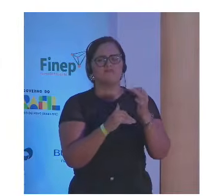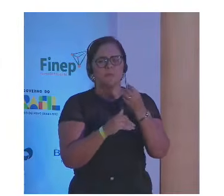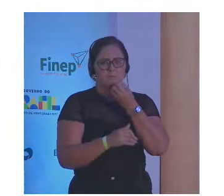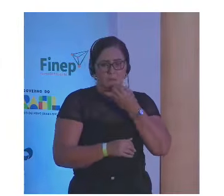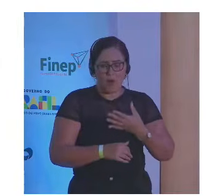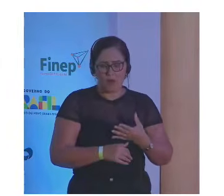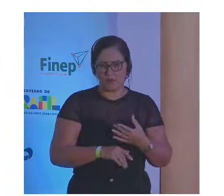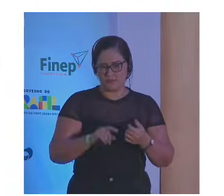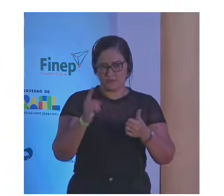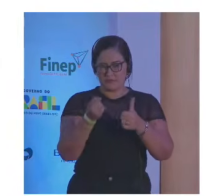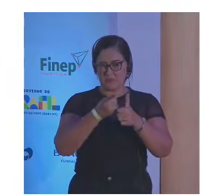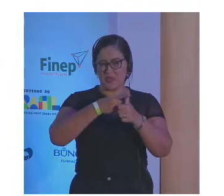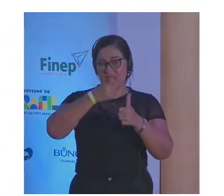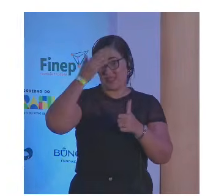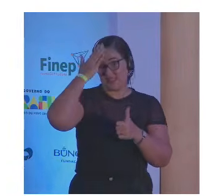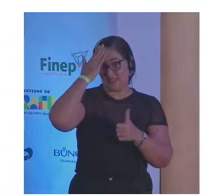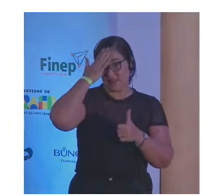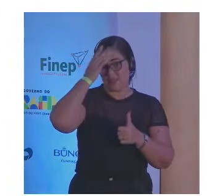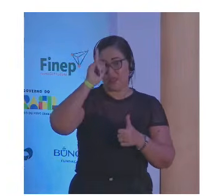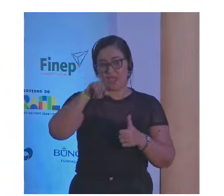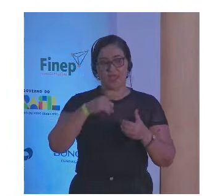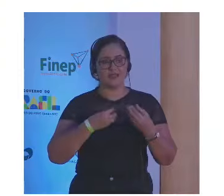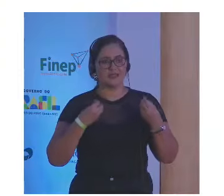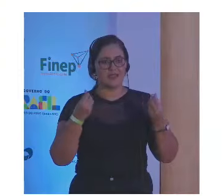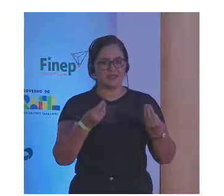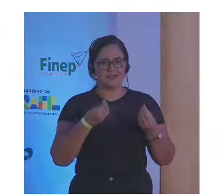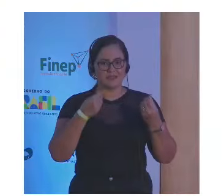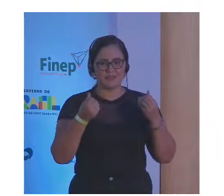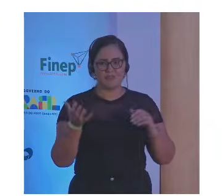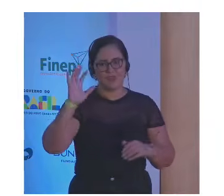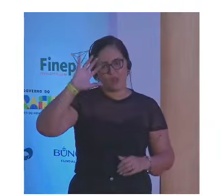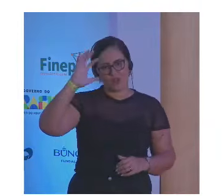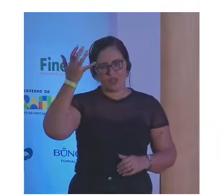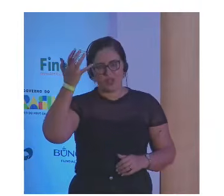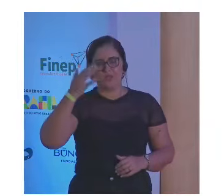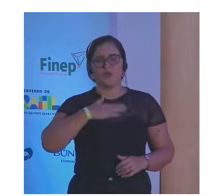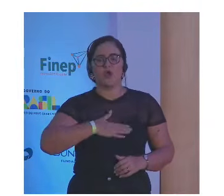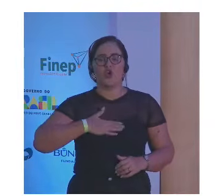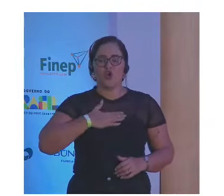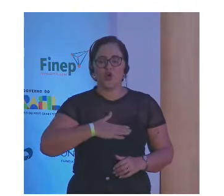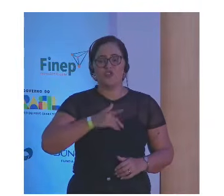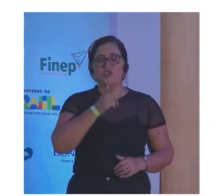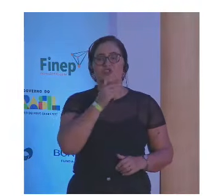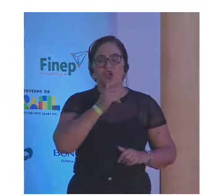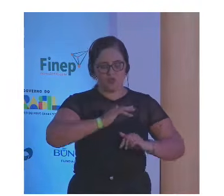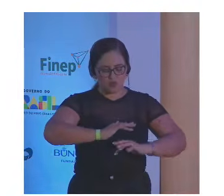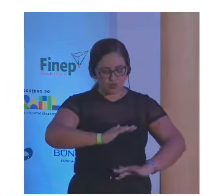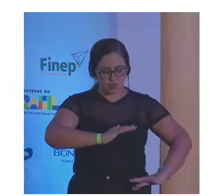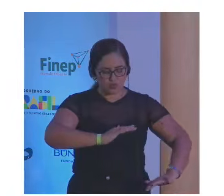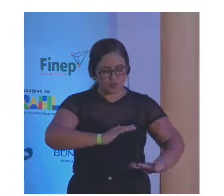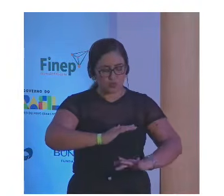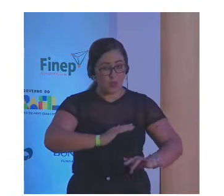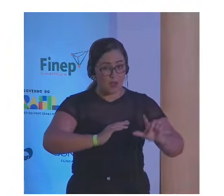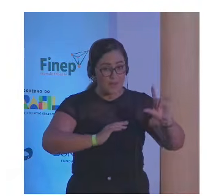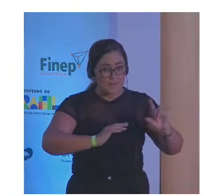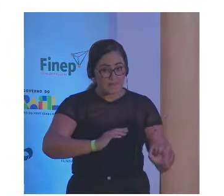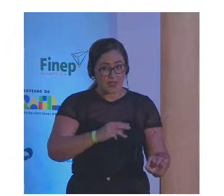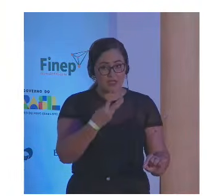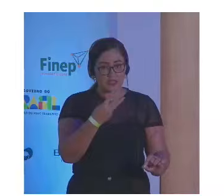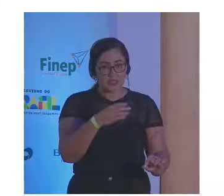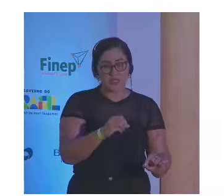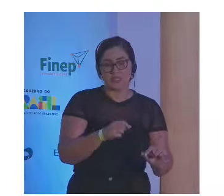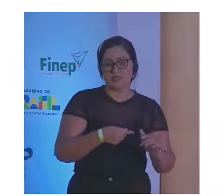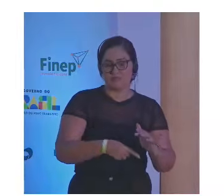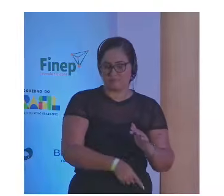extremely climate sensitive. They like shallow water, less than 30 meters usually. Temperature should be